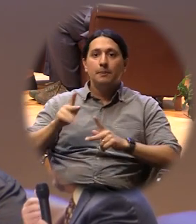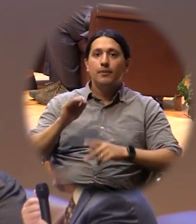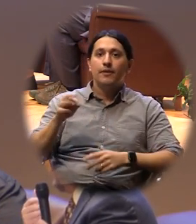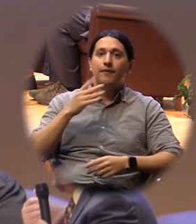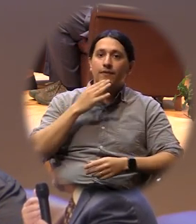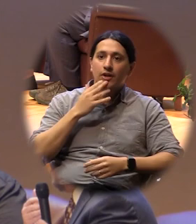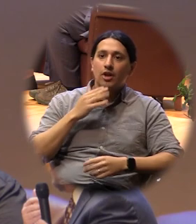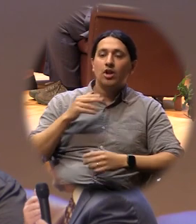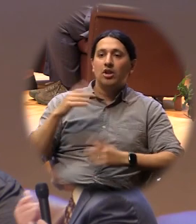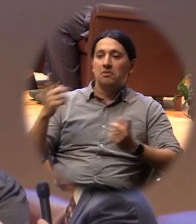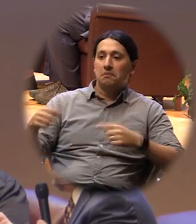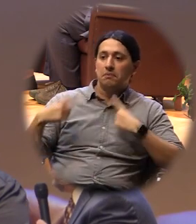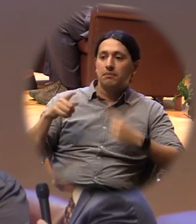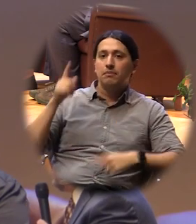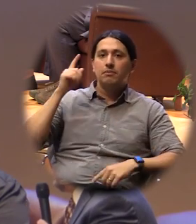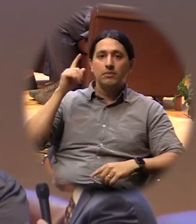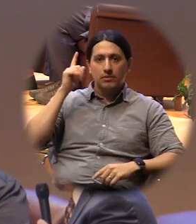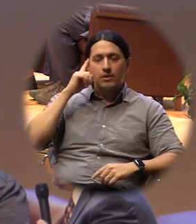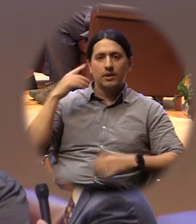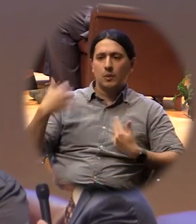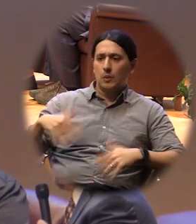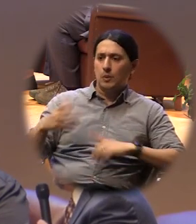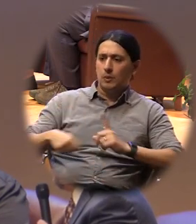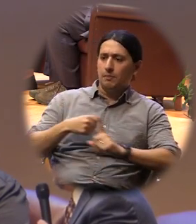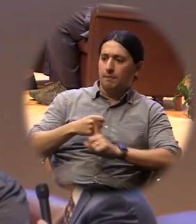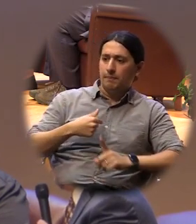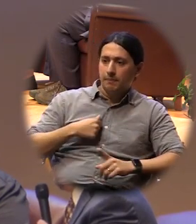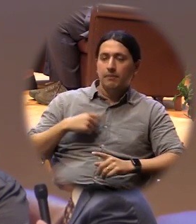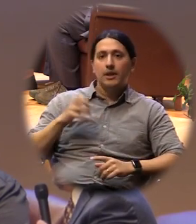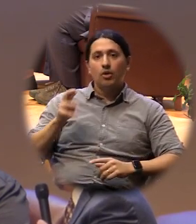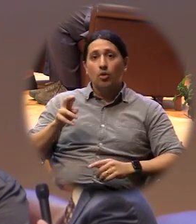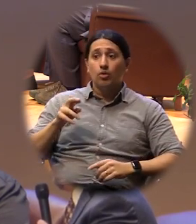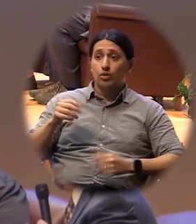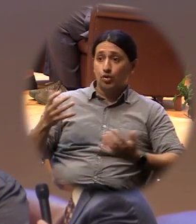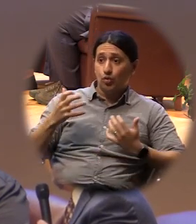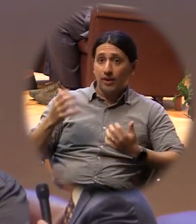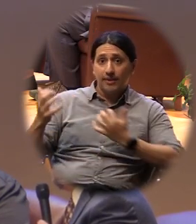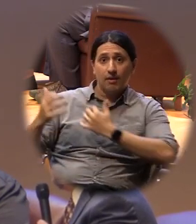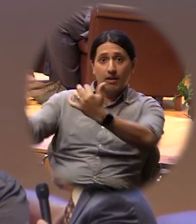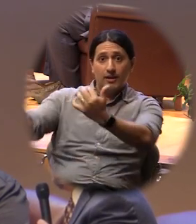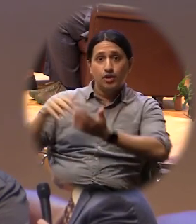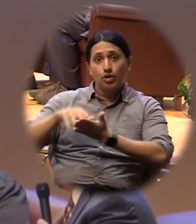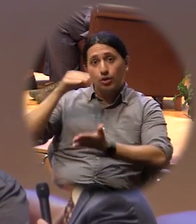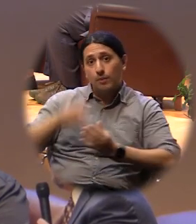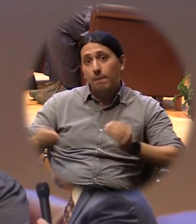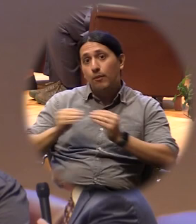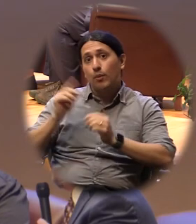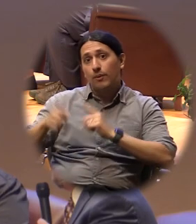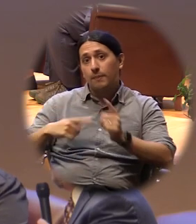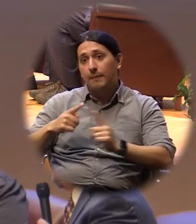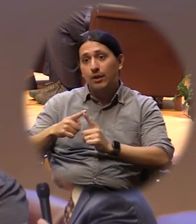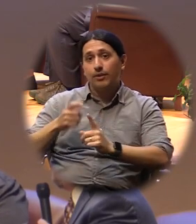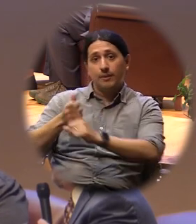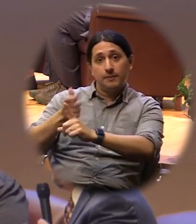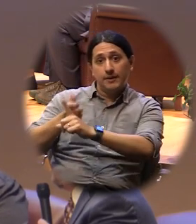or that you would encourage people to explore on their own?